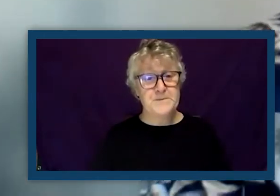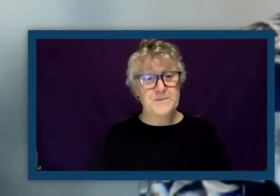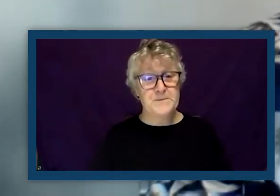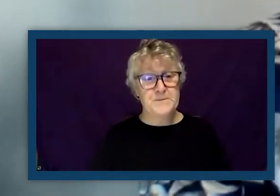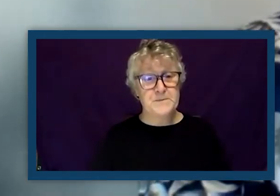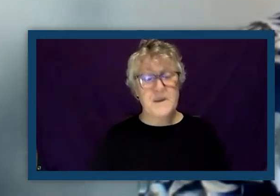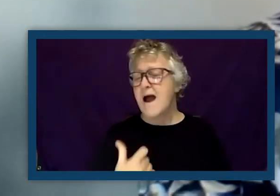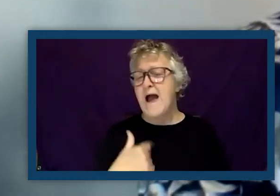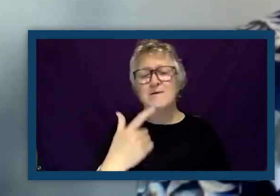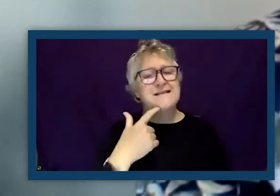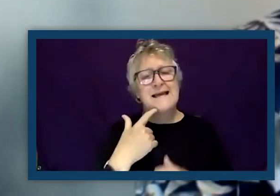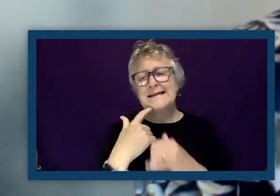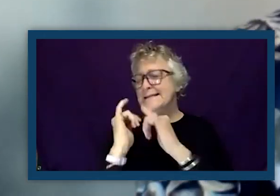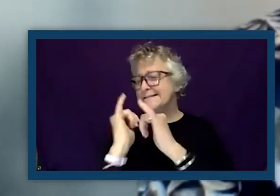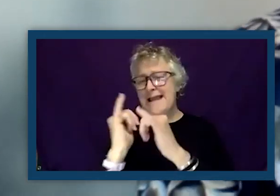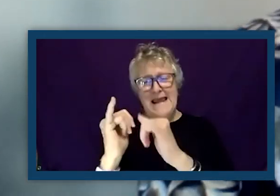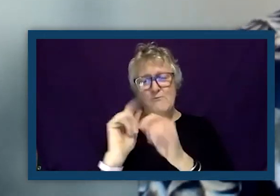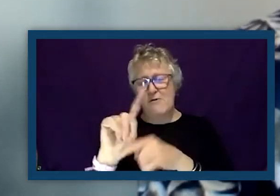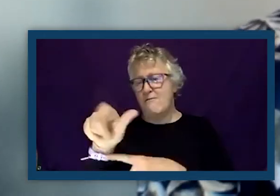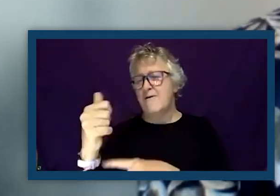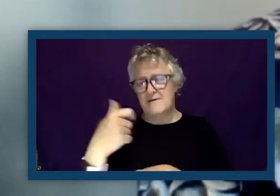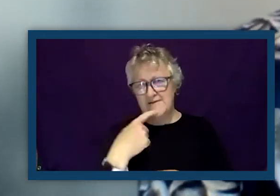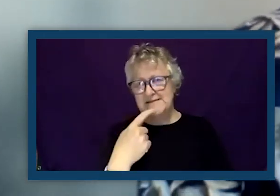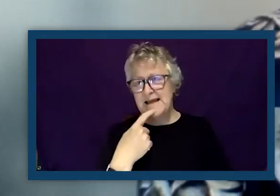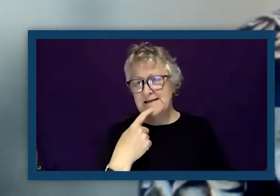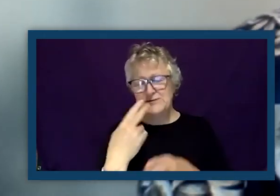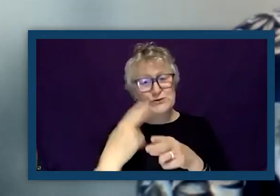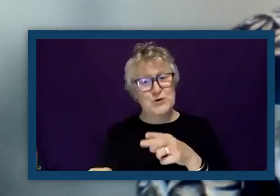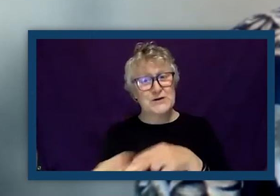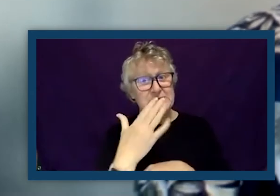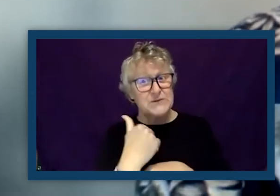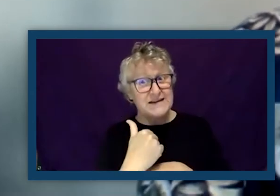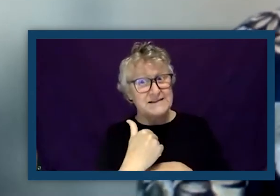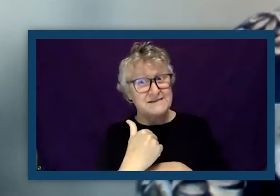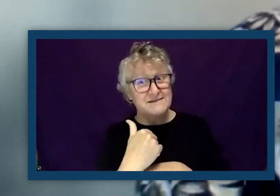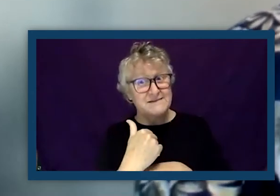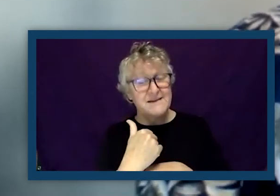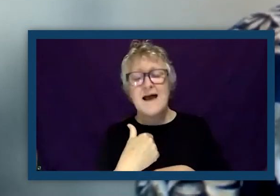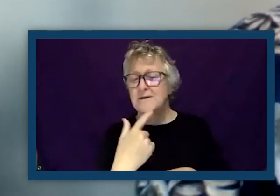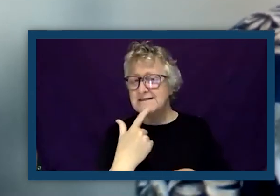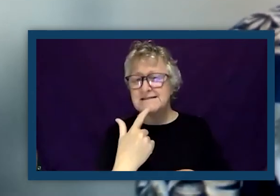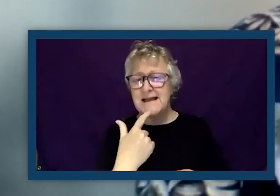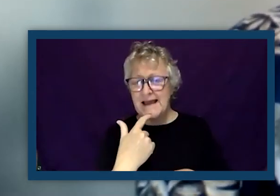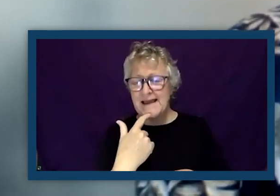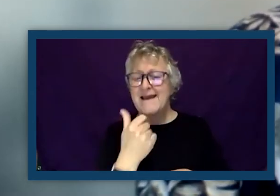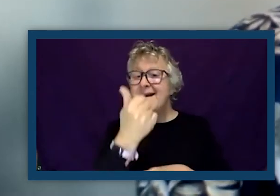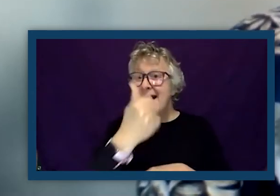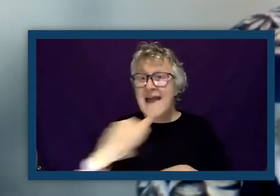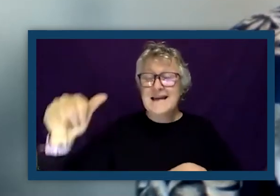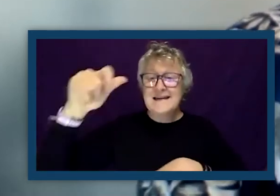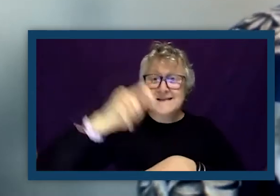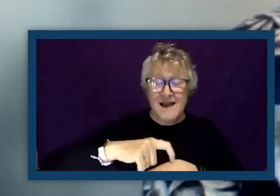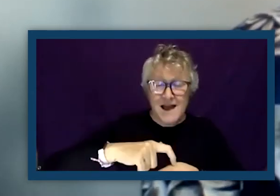Definitely echo what everyone else has said. To keep it short and sweet, I think outreach is so important. Anytime there's a conversation